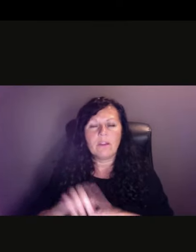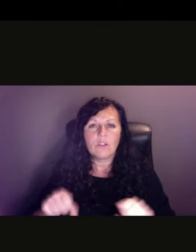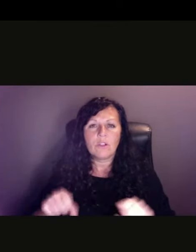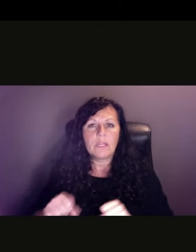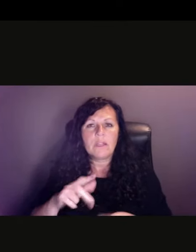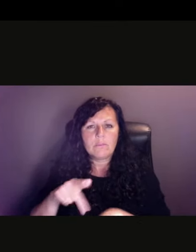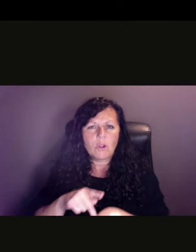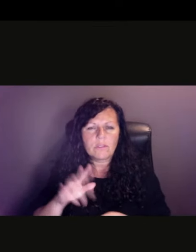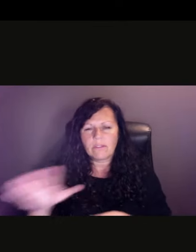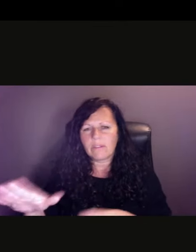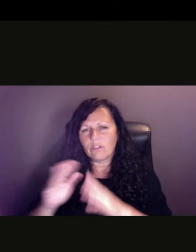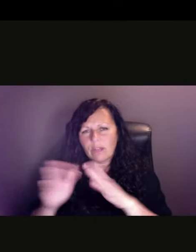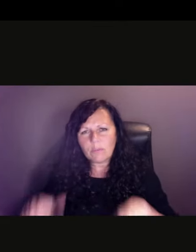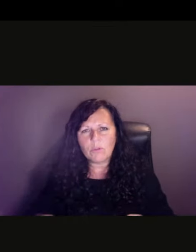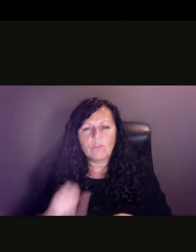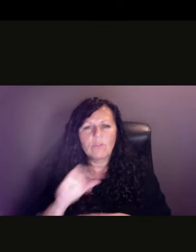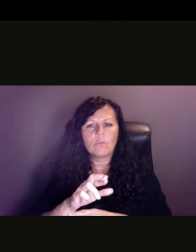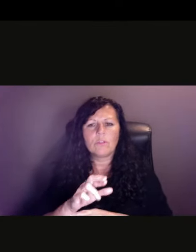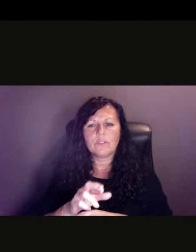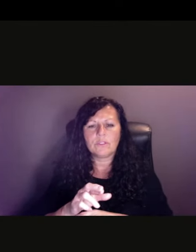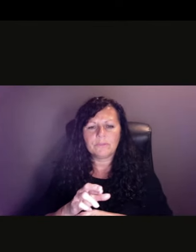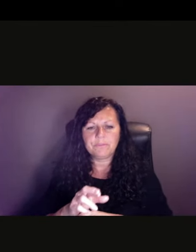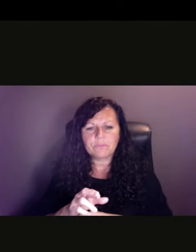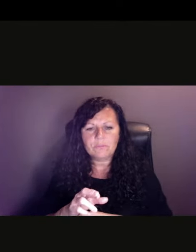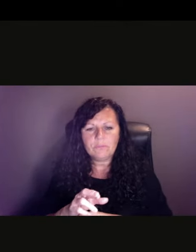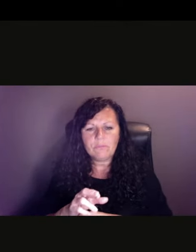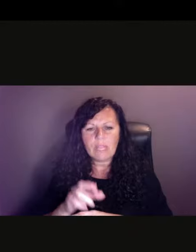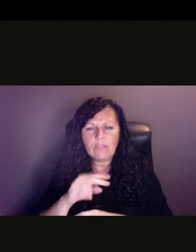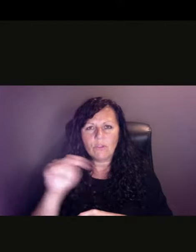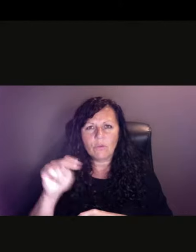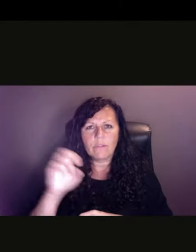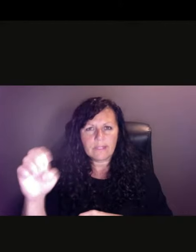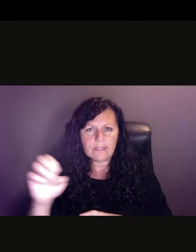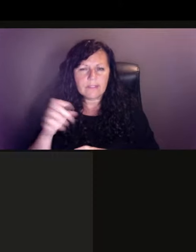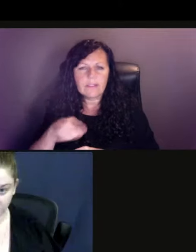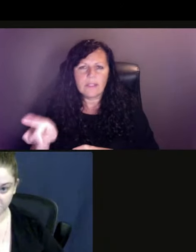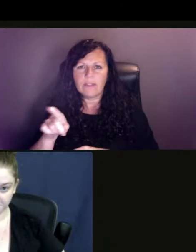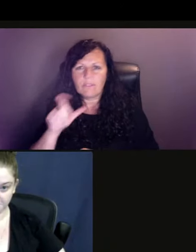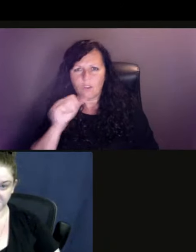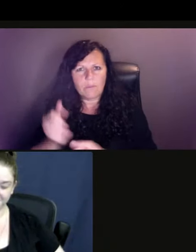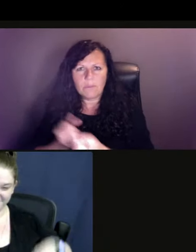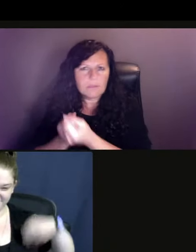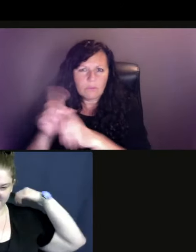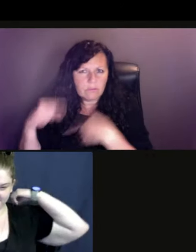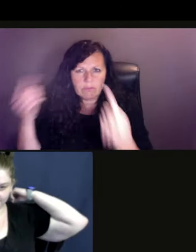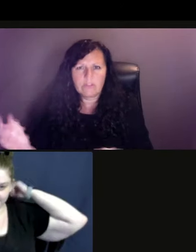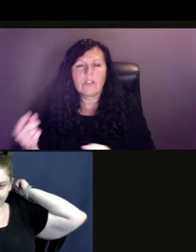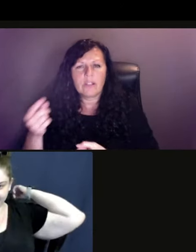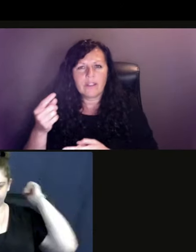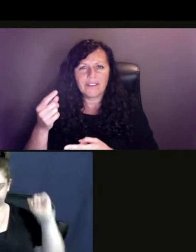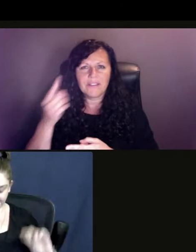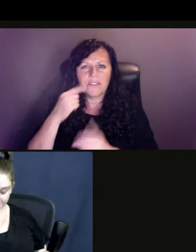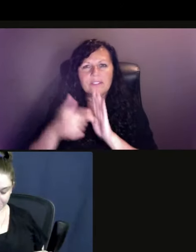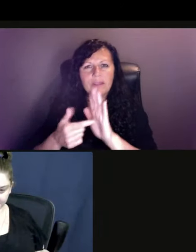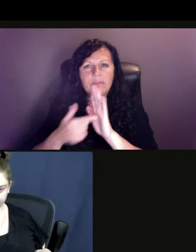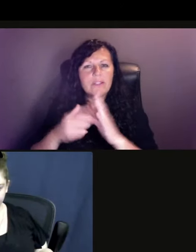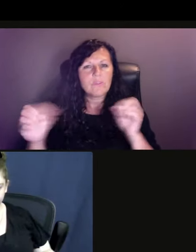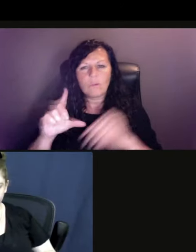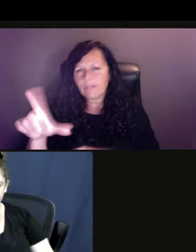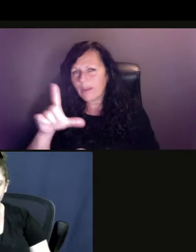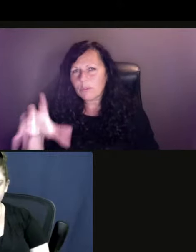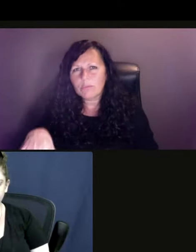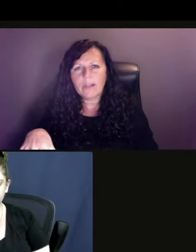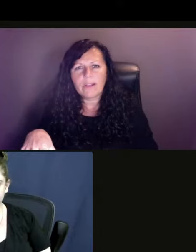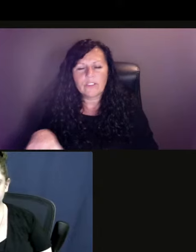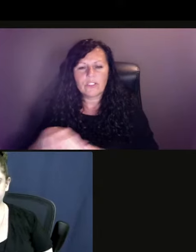parks in Northeast have not gotten the lion's share of support or resources, for example, there's no library branch in North